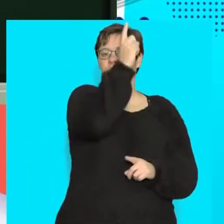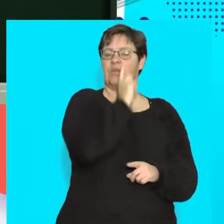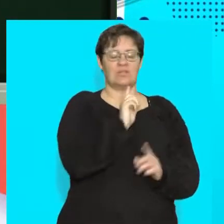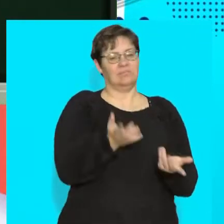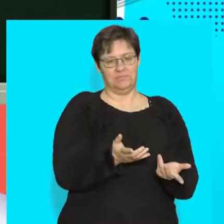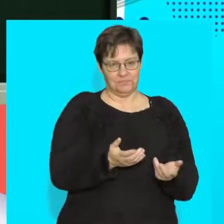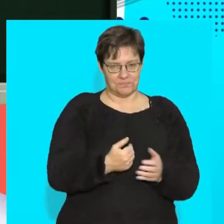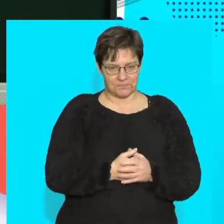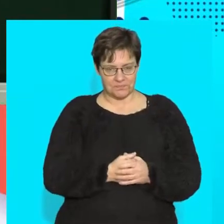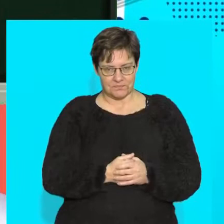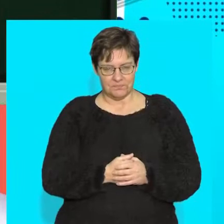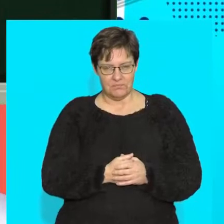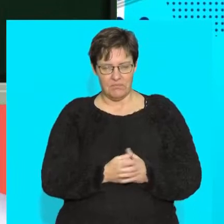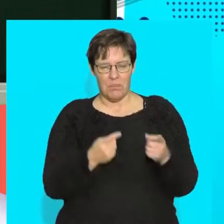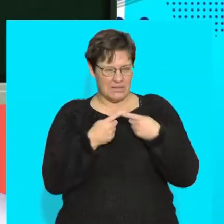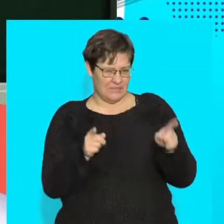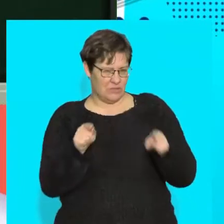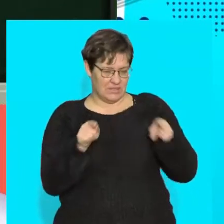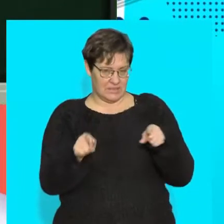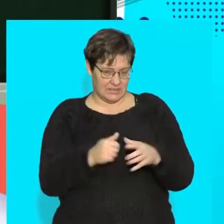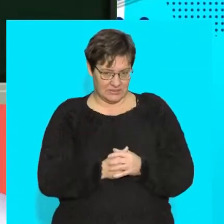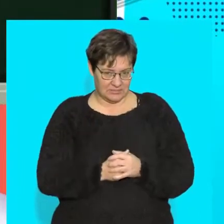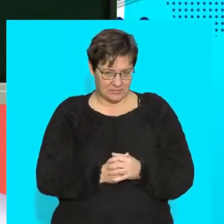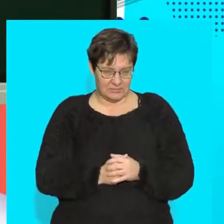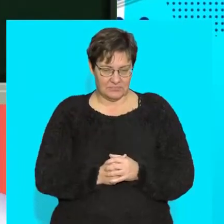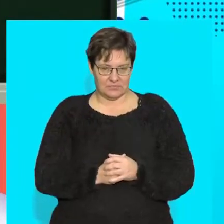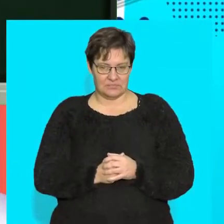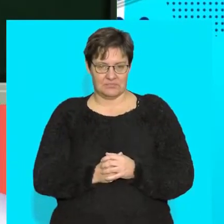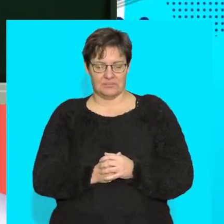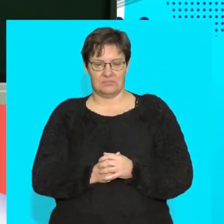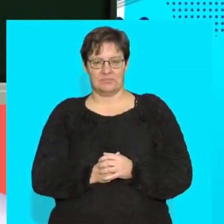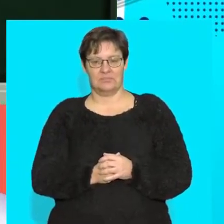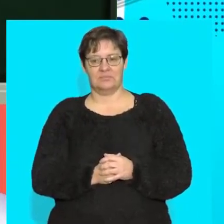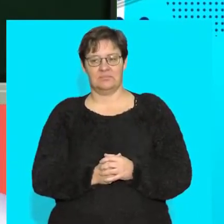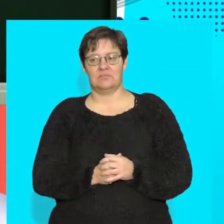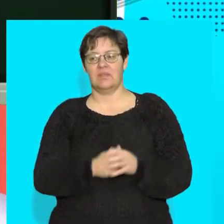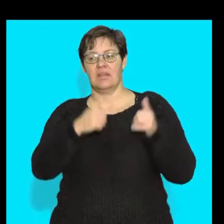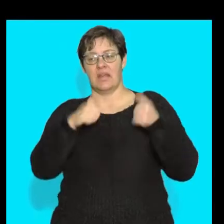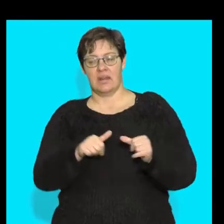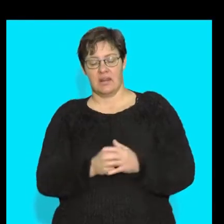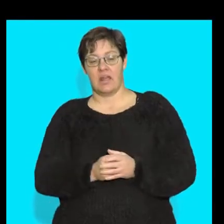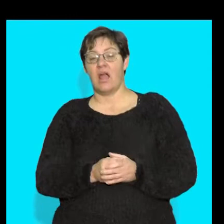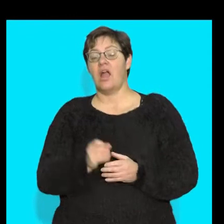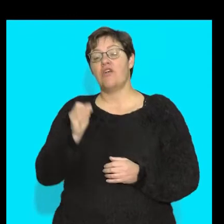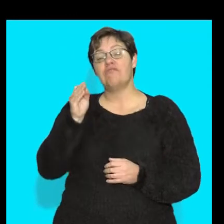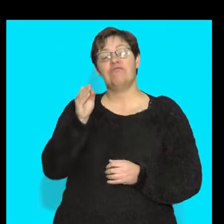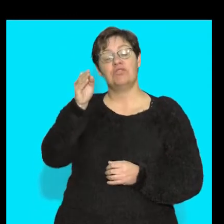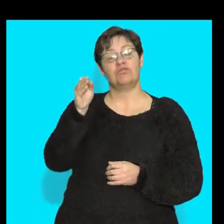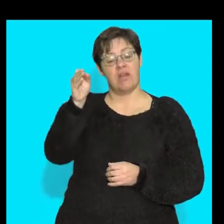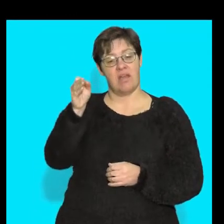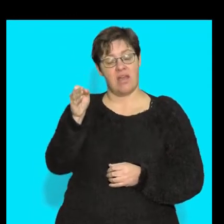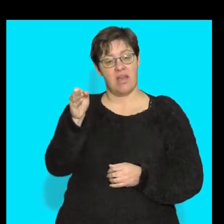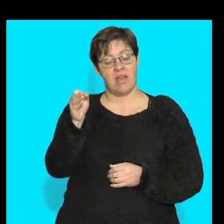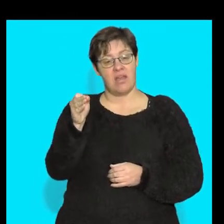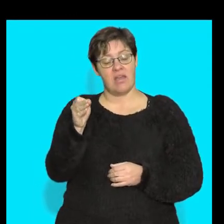to start the investment. So that's what I mean when I say interest on interest. Then, the last one is the future